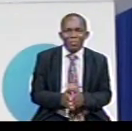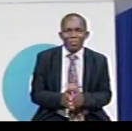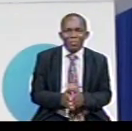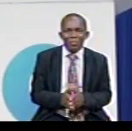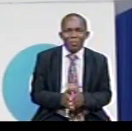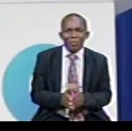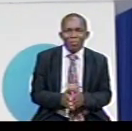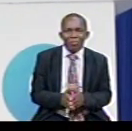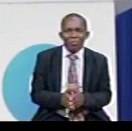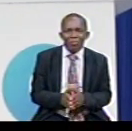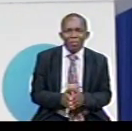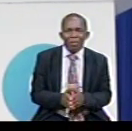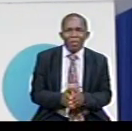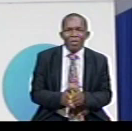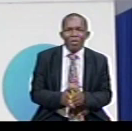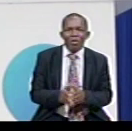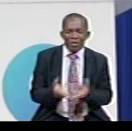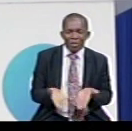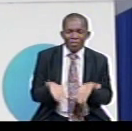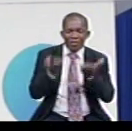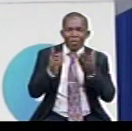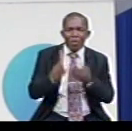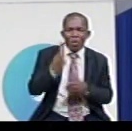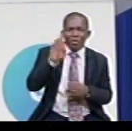Lift up your voice and pray.